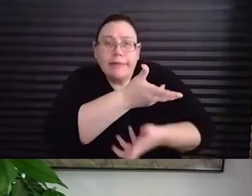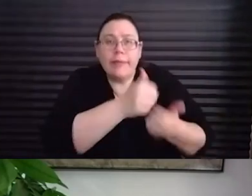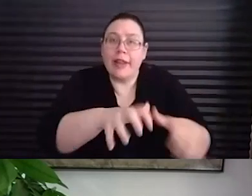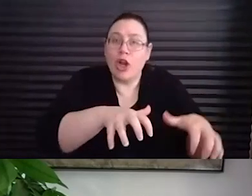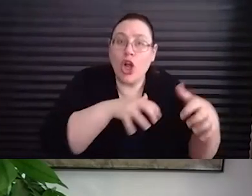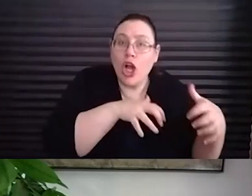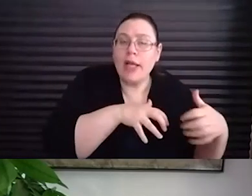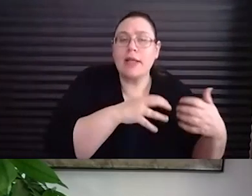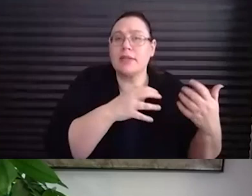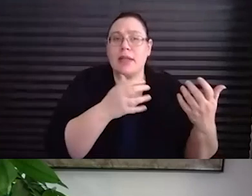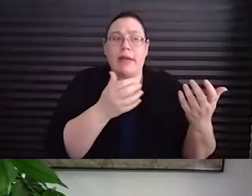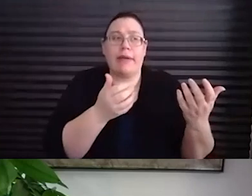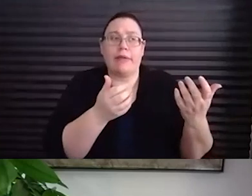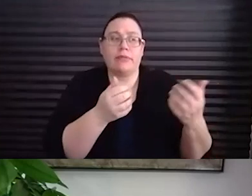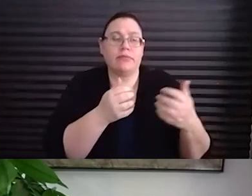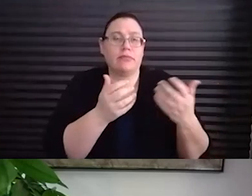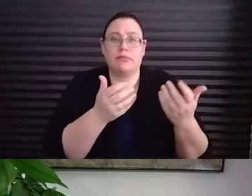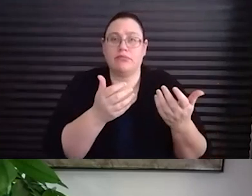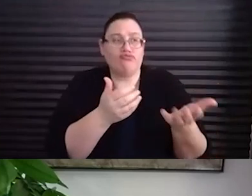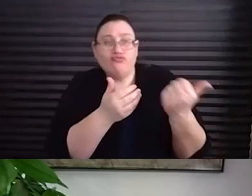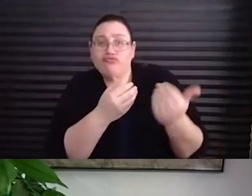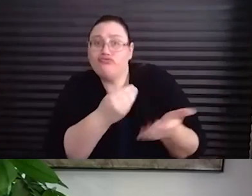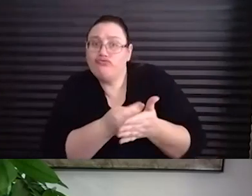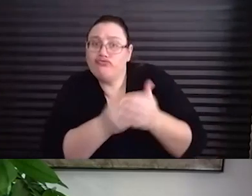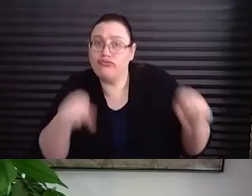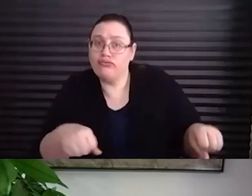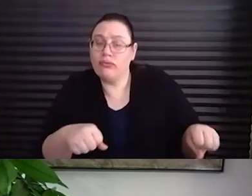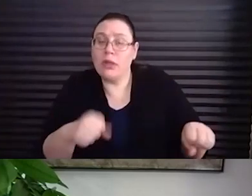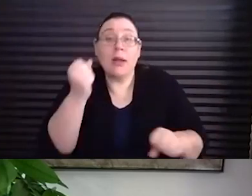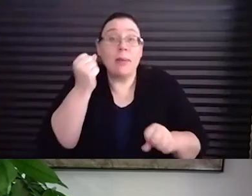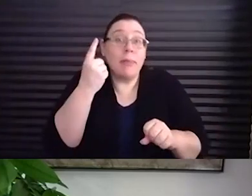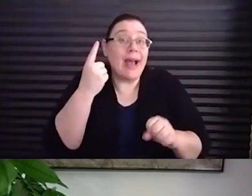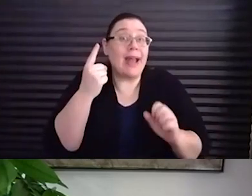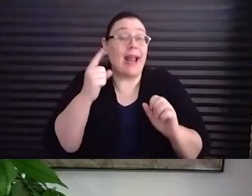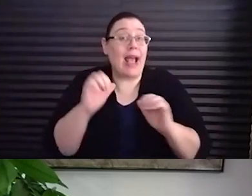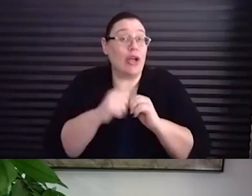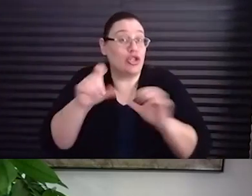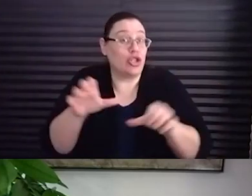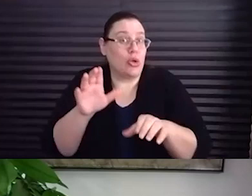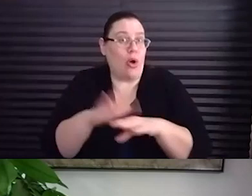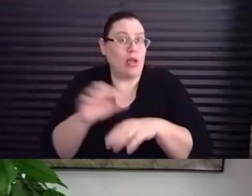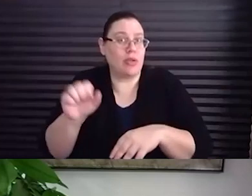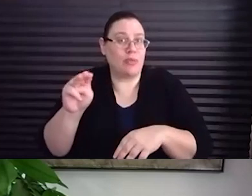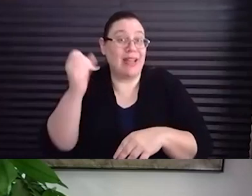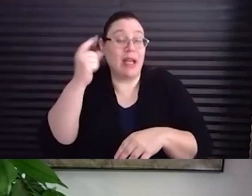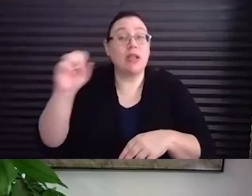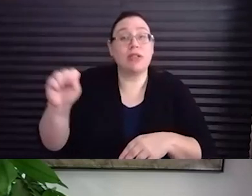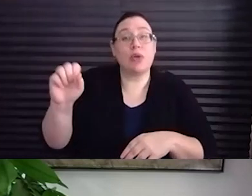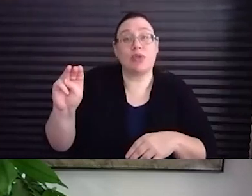then ask for money, but in the way that you should do on social media. So these social media